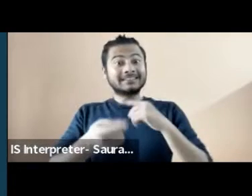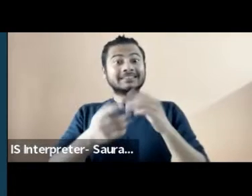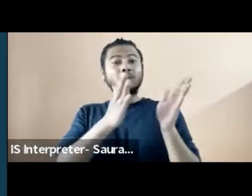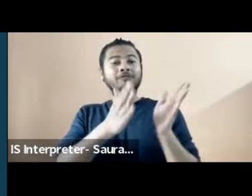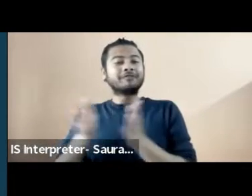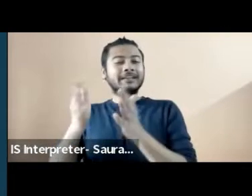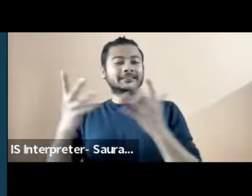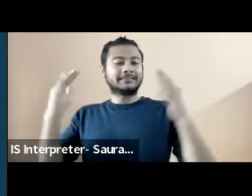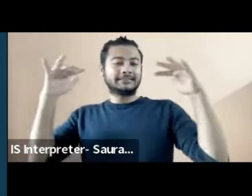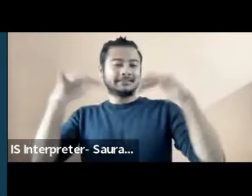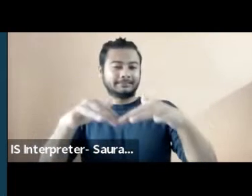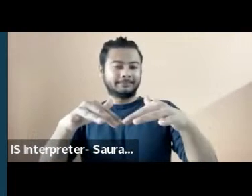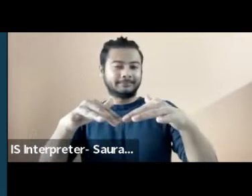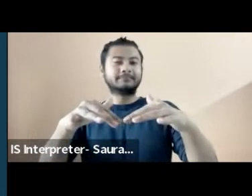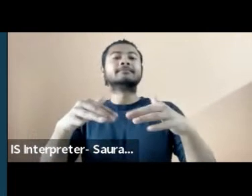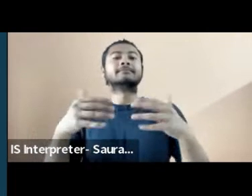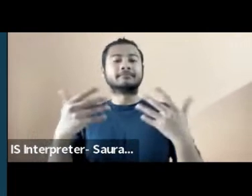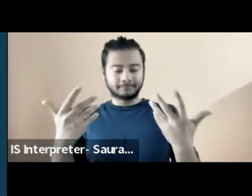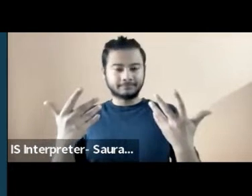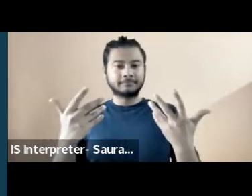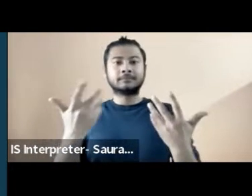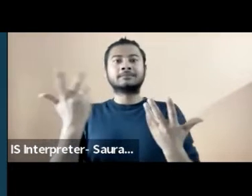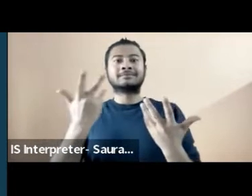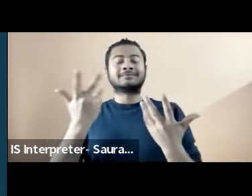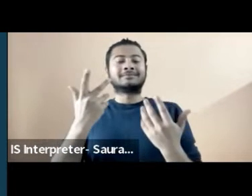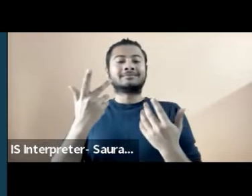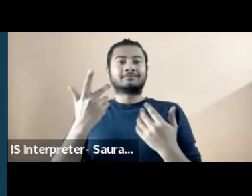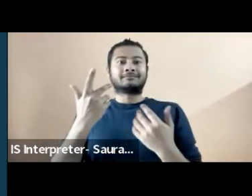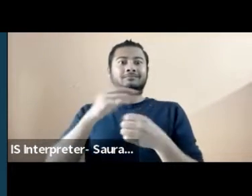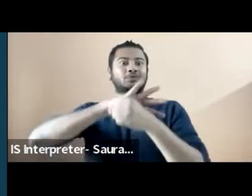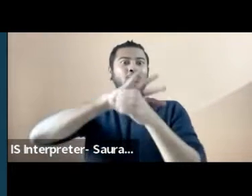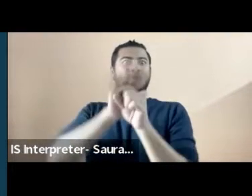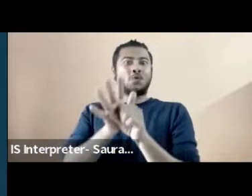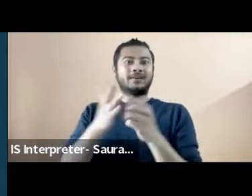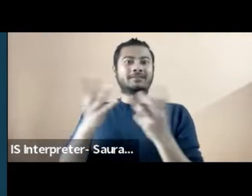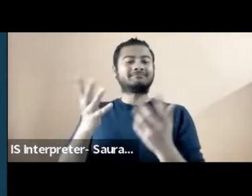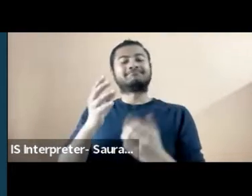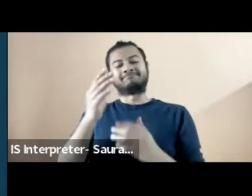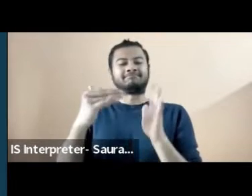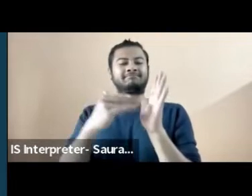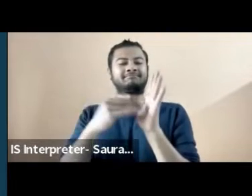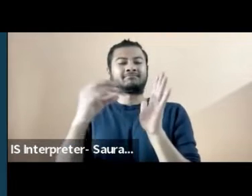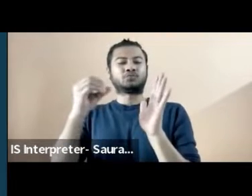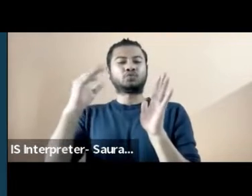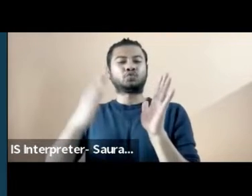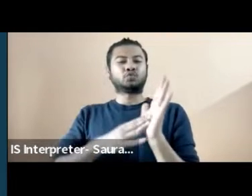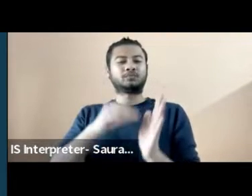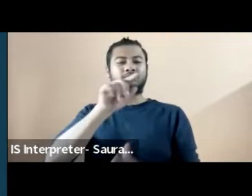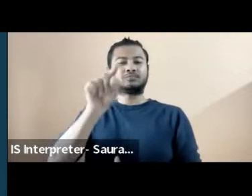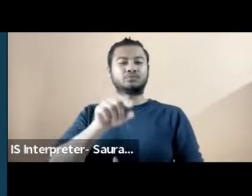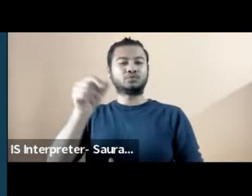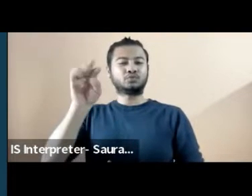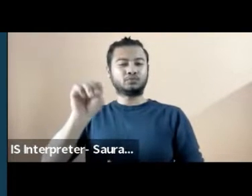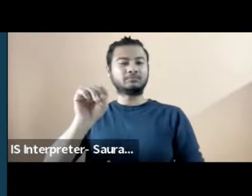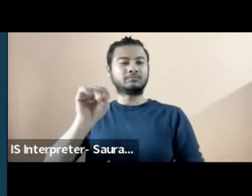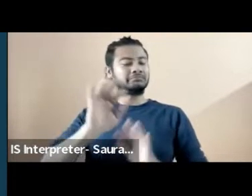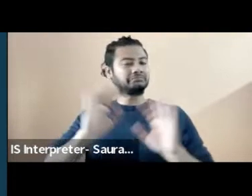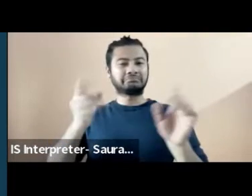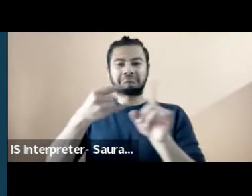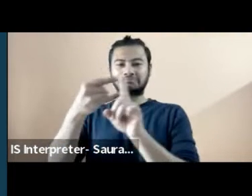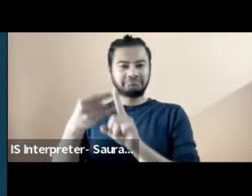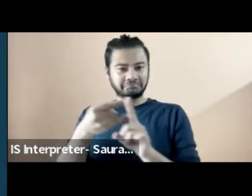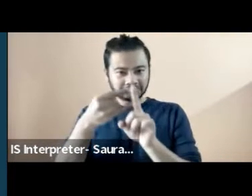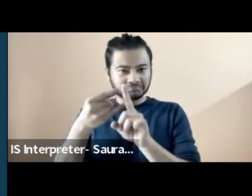Zoom because of the pandemic restrictions, and they were of 1.5 to 2 hours each. So there were 2 witness seminars and